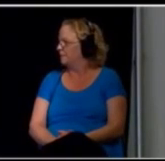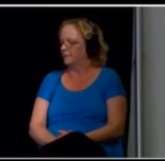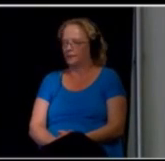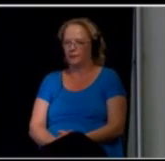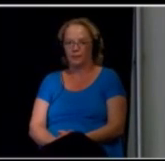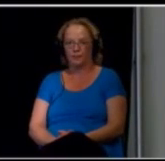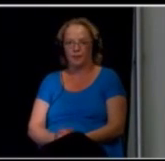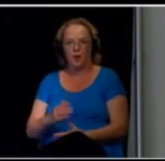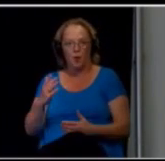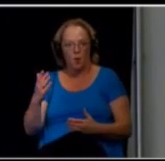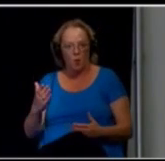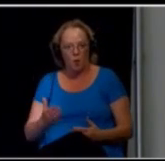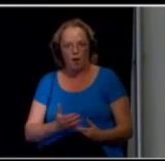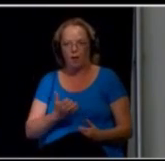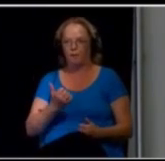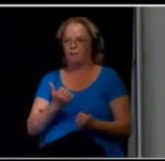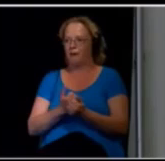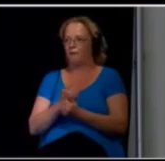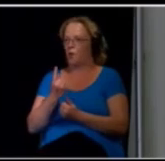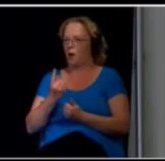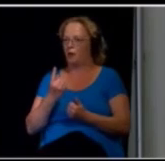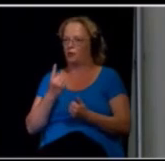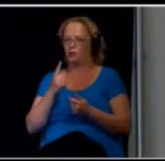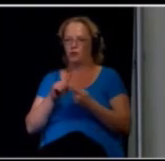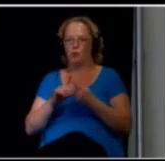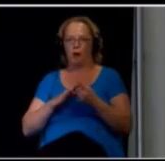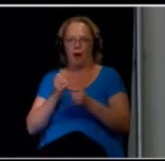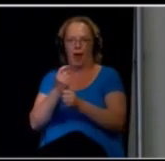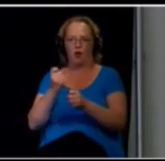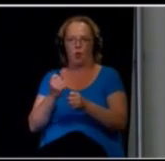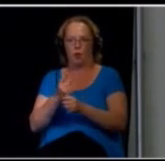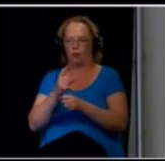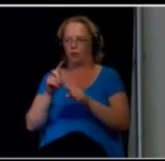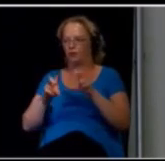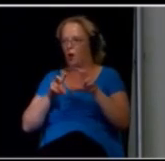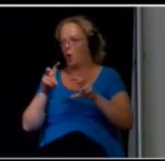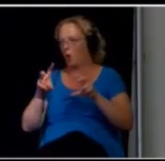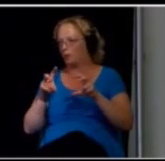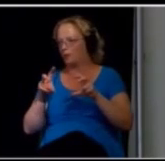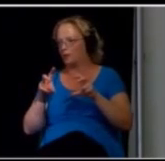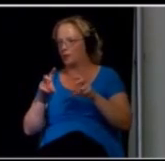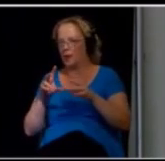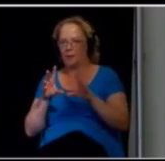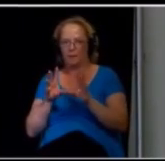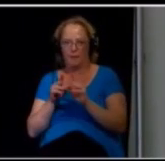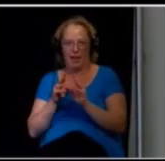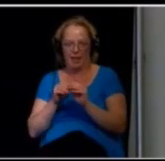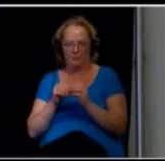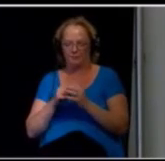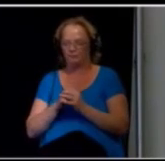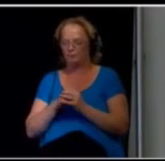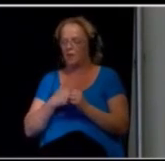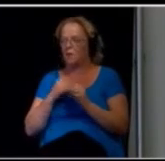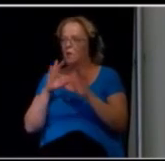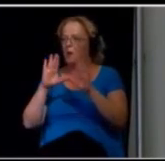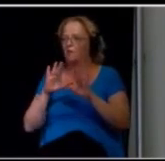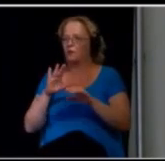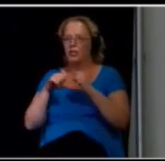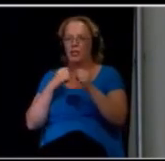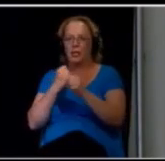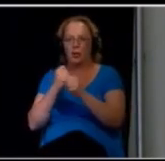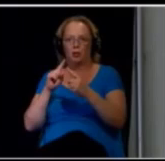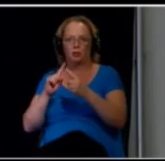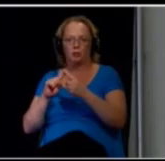All right, welcome everyone to the annual shareholders meeting. So I think we've got a great year to recap for you,